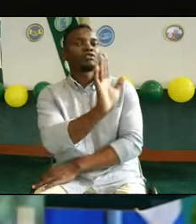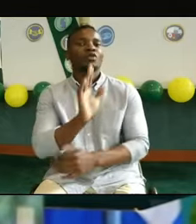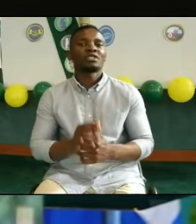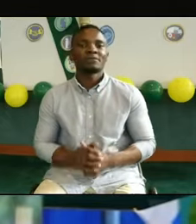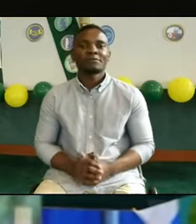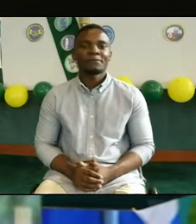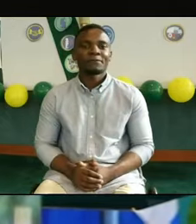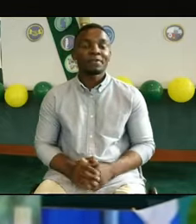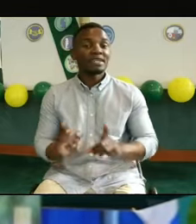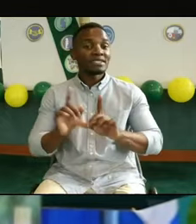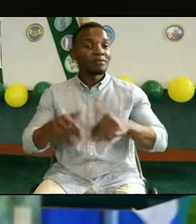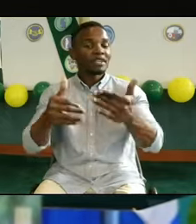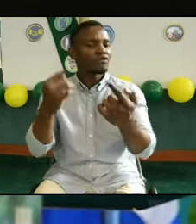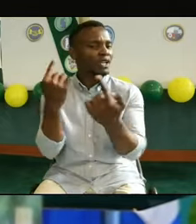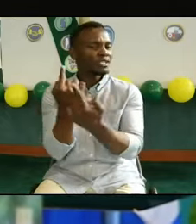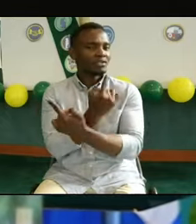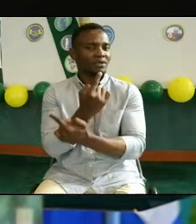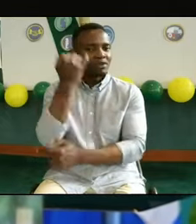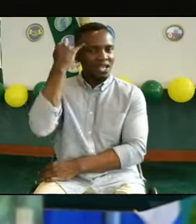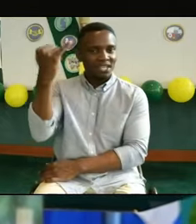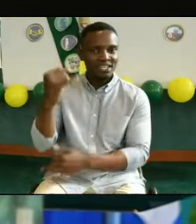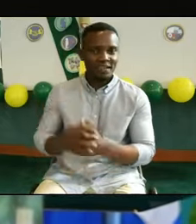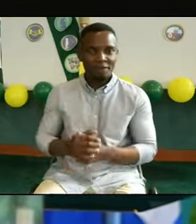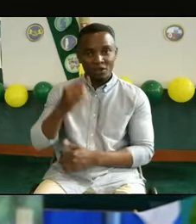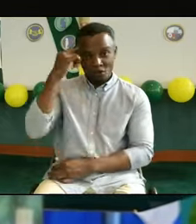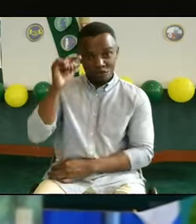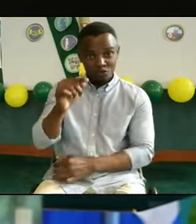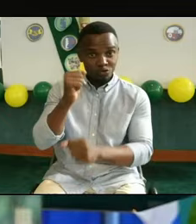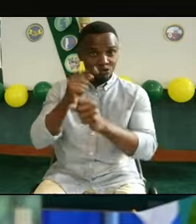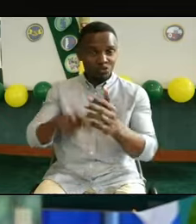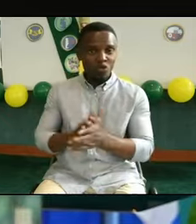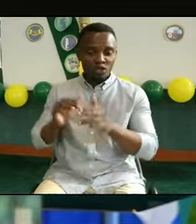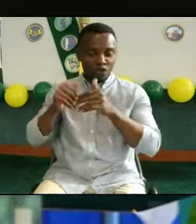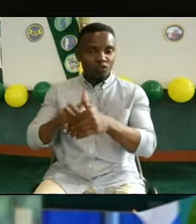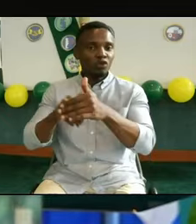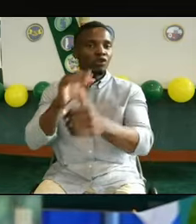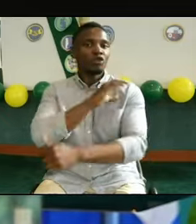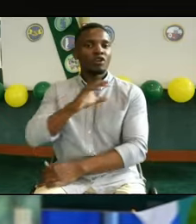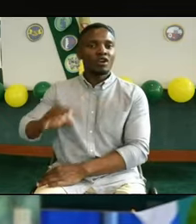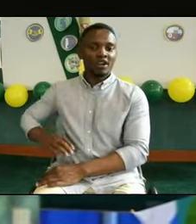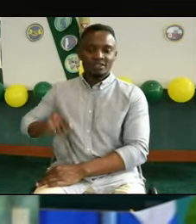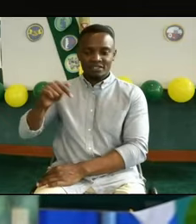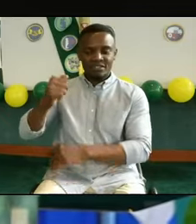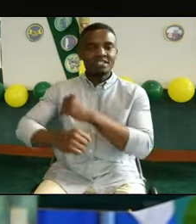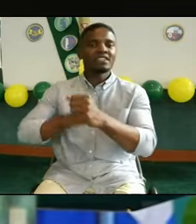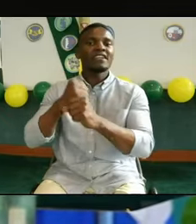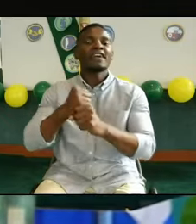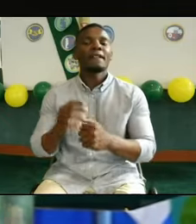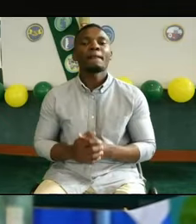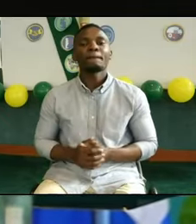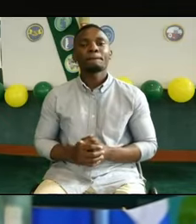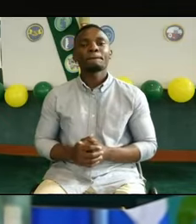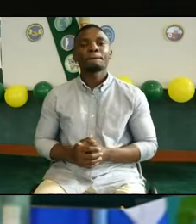and give you a different perspective for you to pursue Christ in this year. Amen.